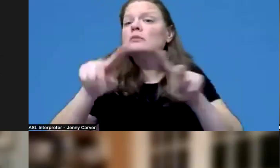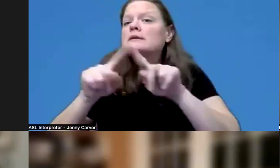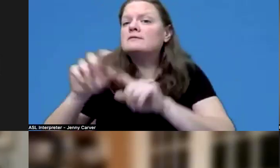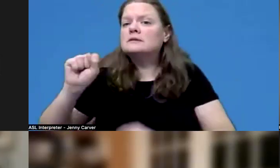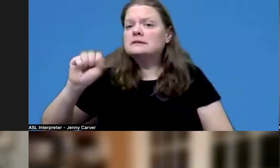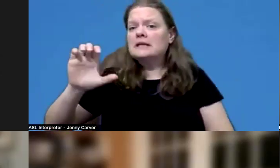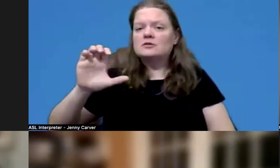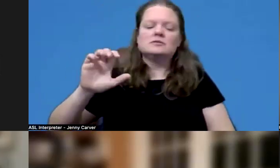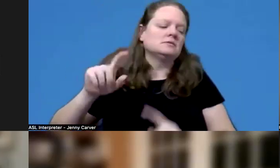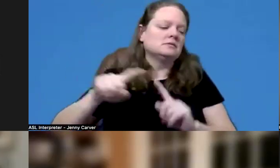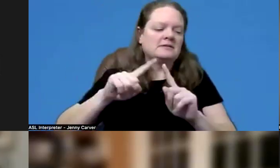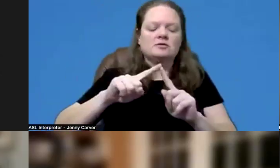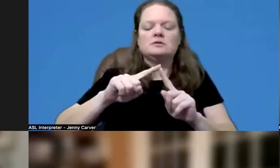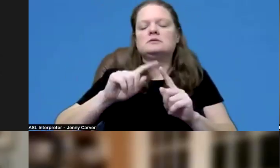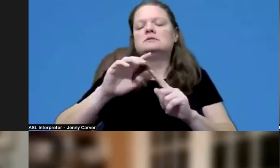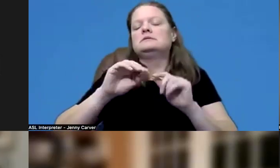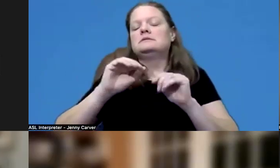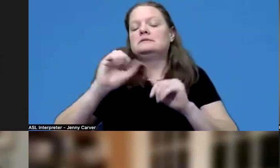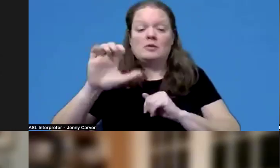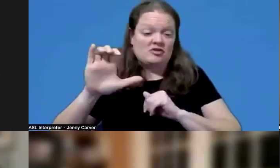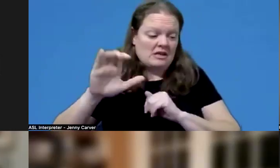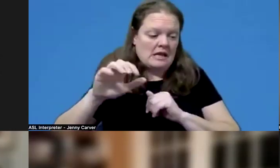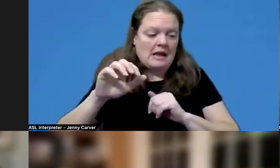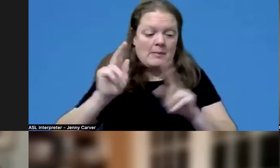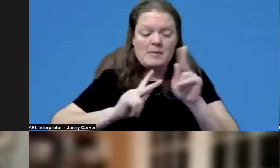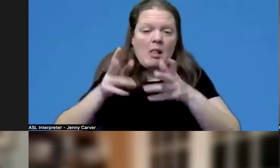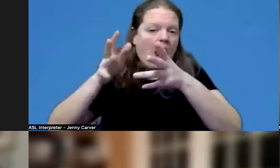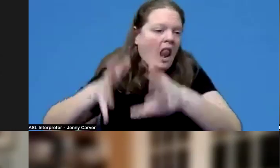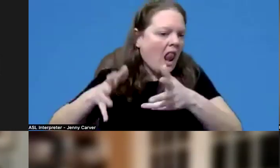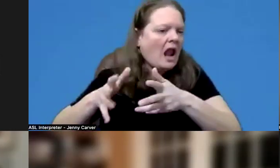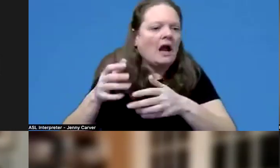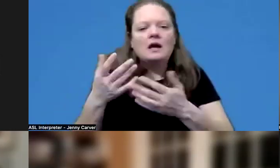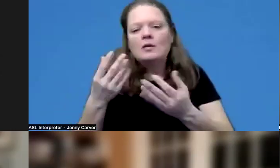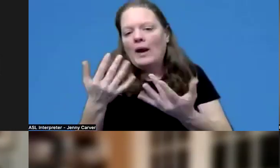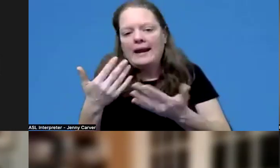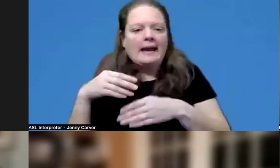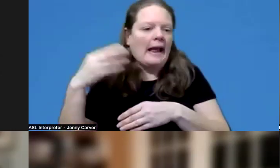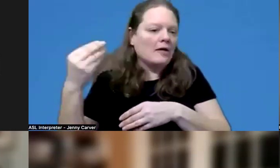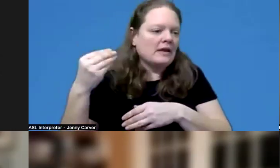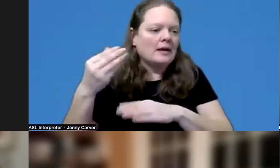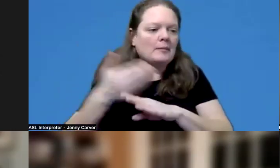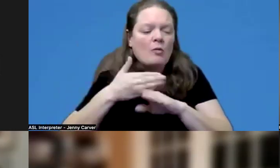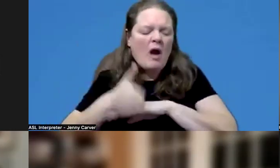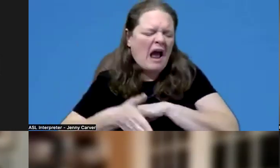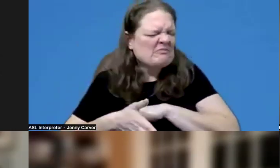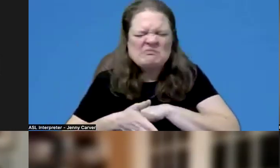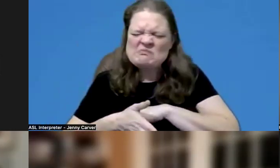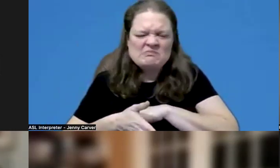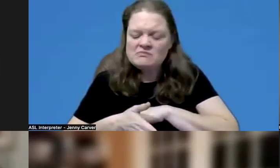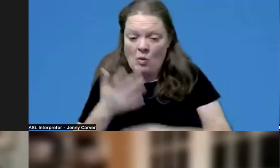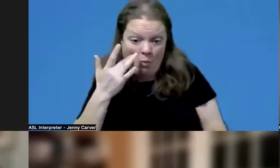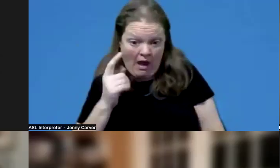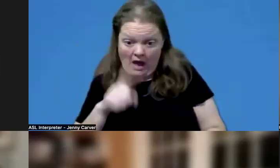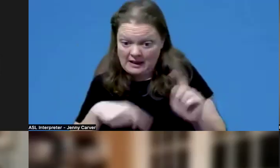other stabilization centers, and I haven't seen people loitering around them either. Why, I can't tell